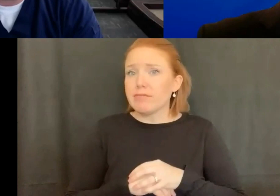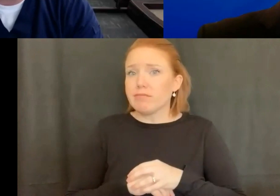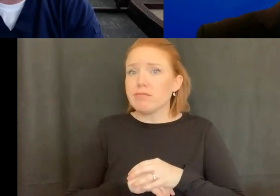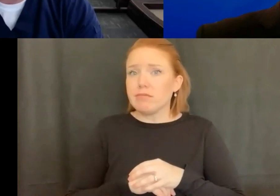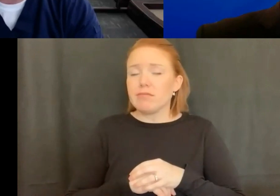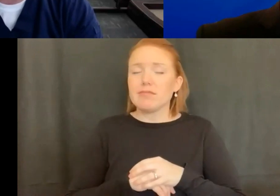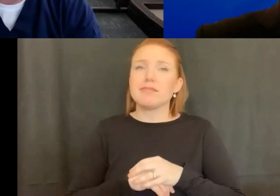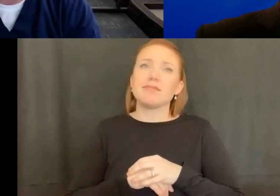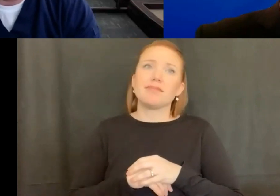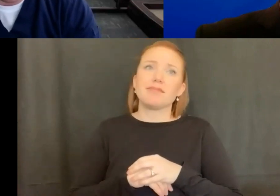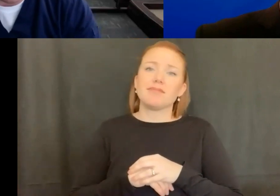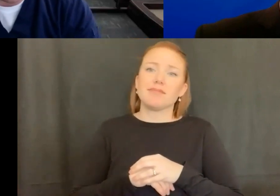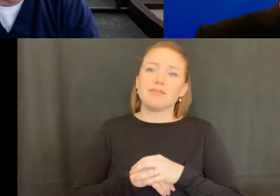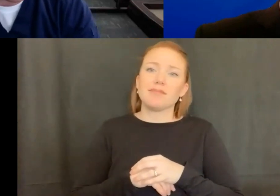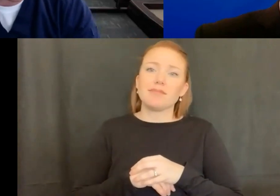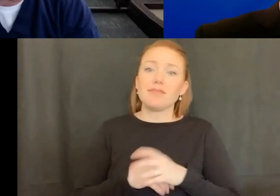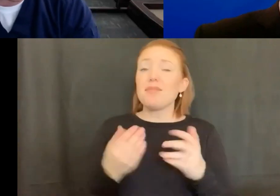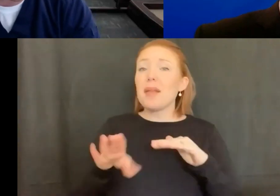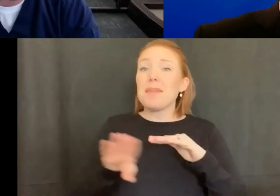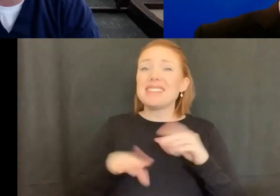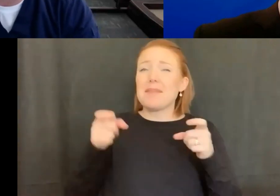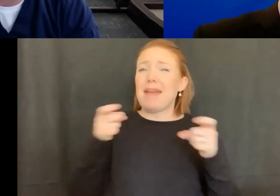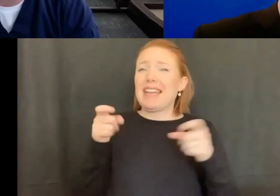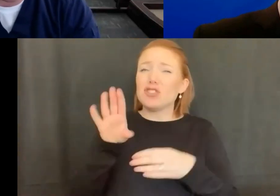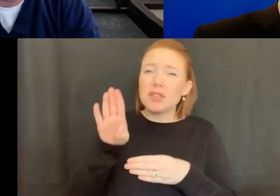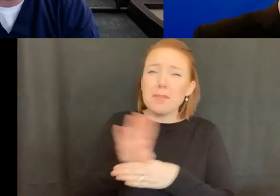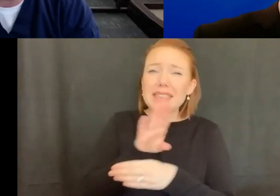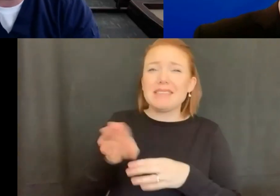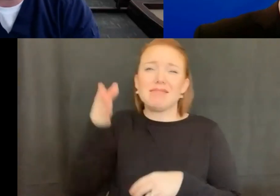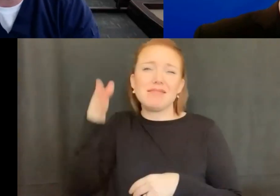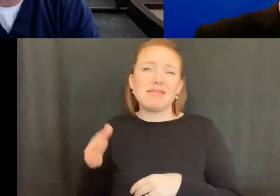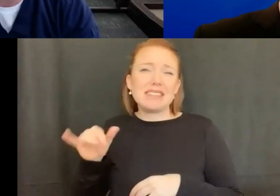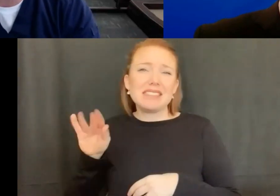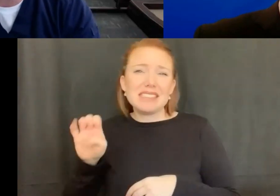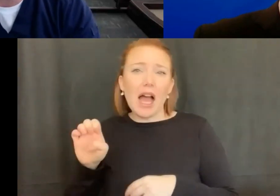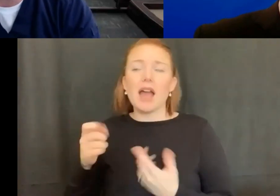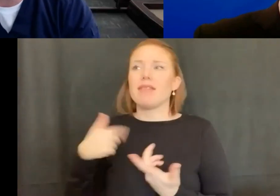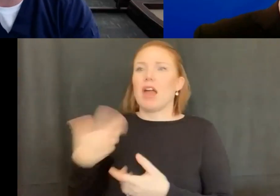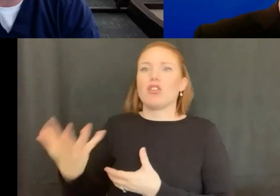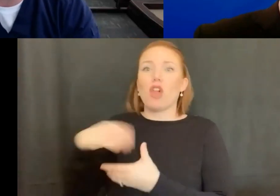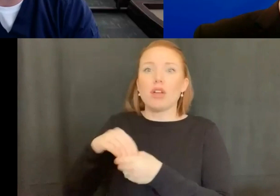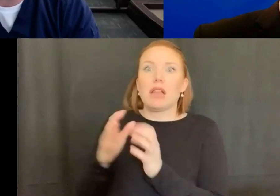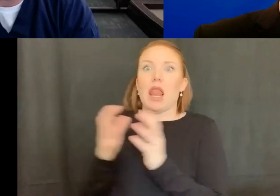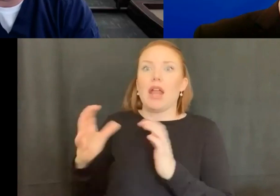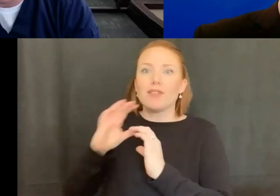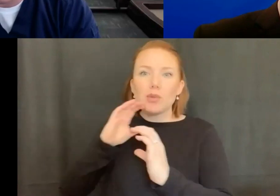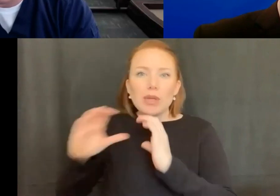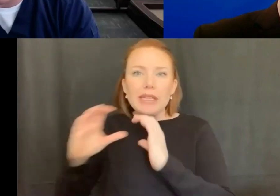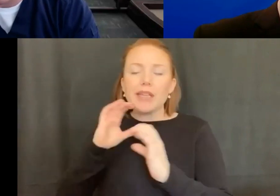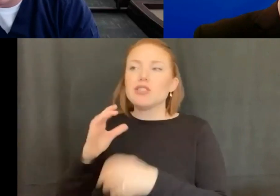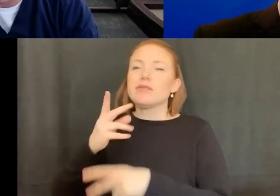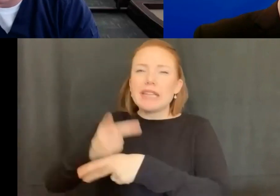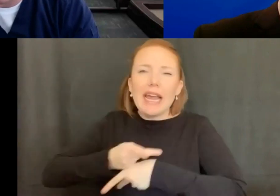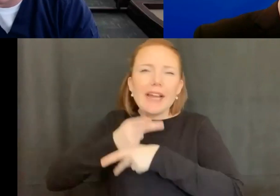But basically, managing the business aspect involves a great deal of communication and careful thinking about how you